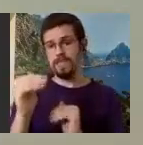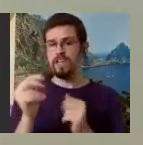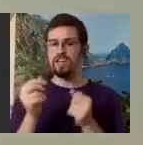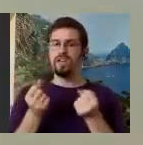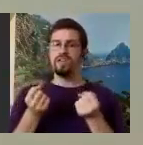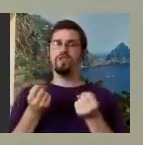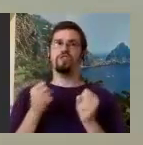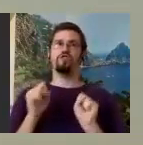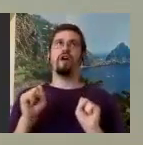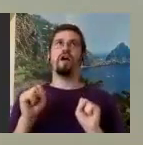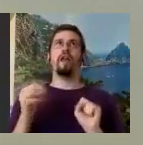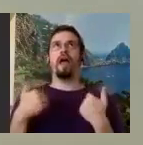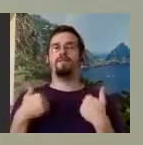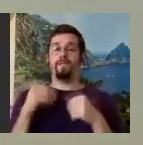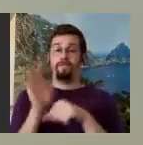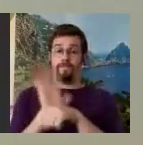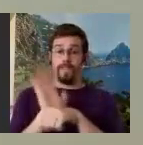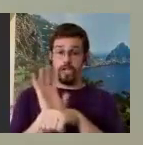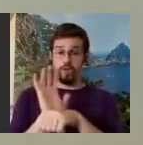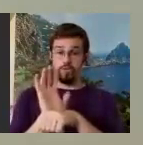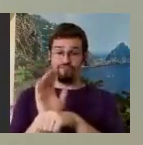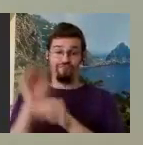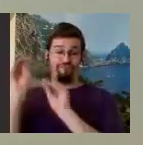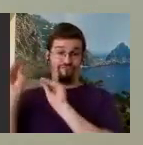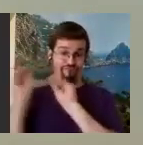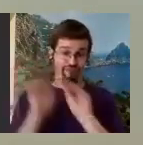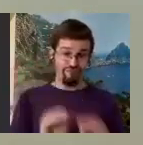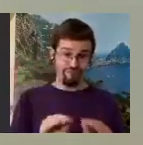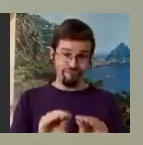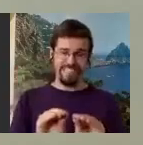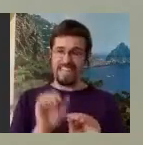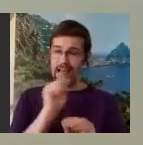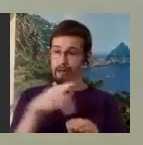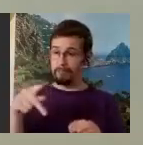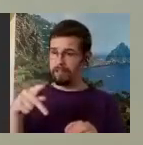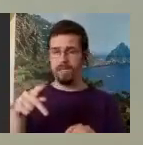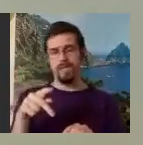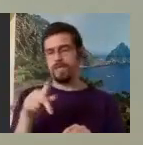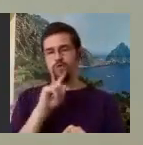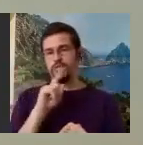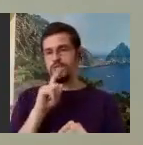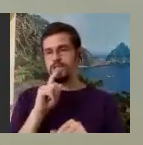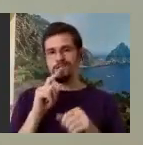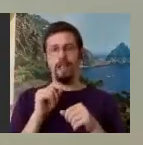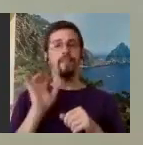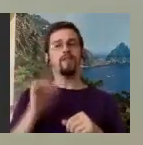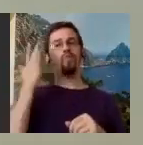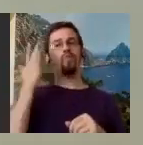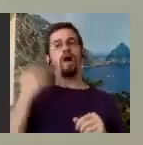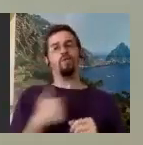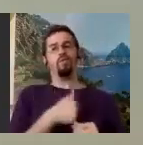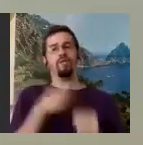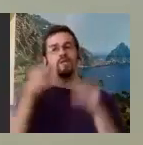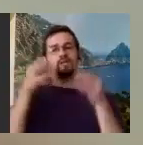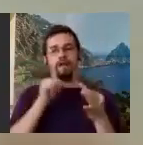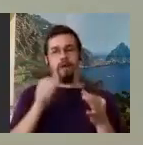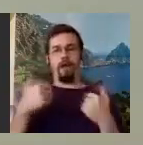people, as you know, the amount of space available on any sort of Apple device is sometimes